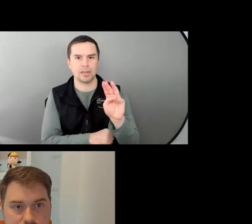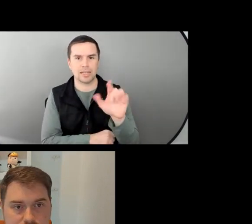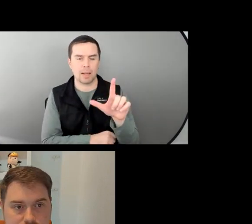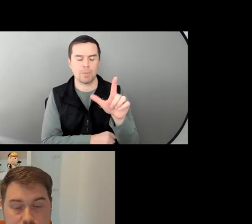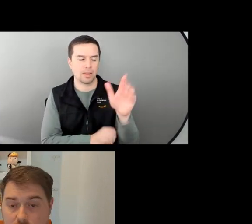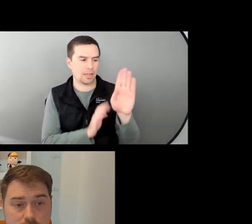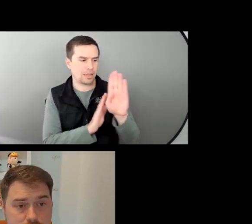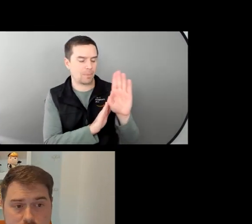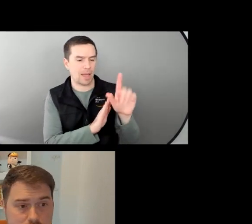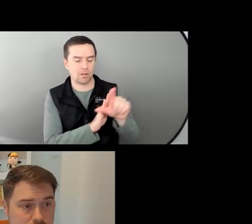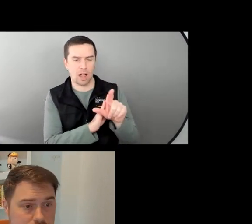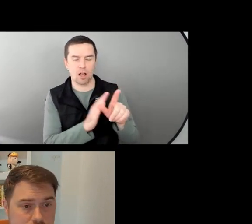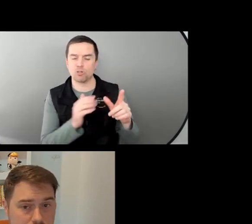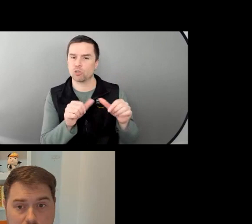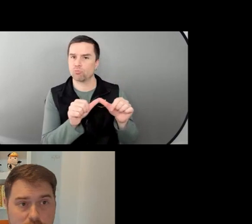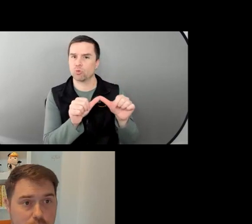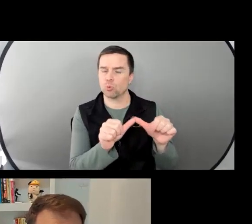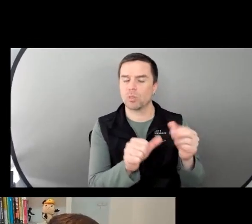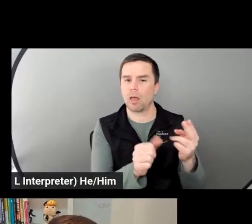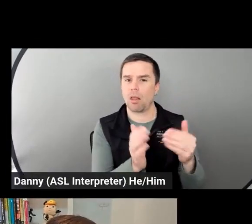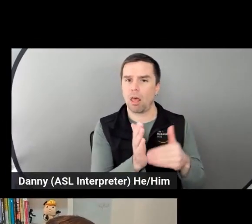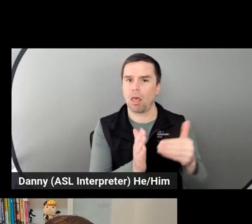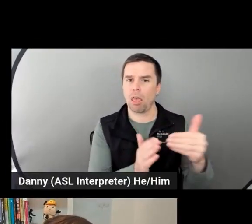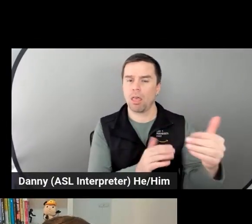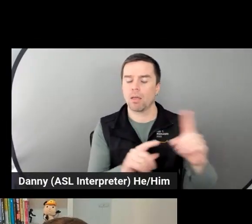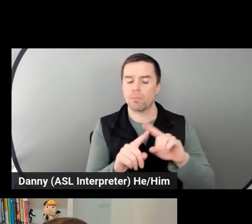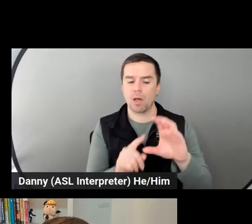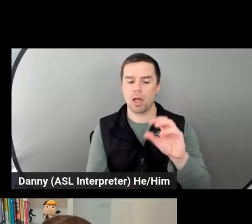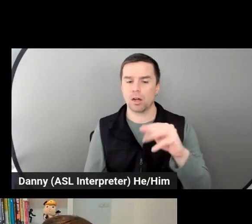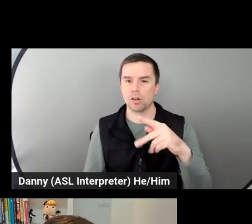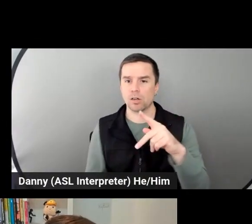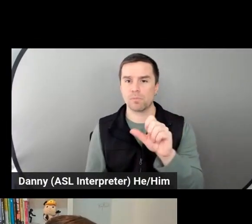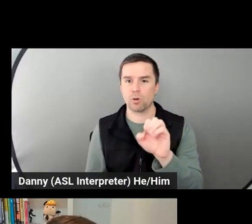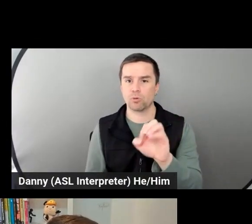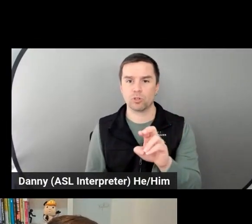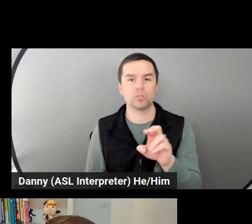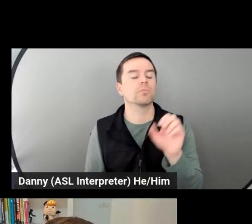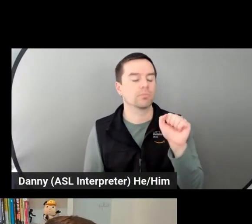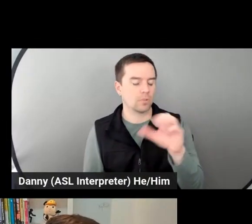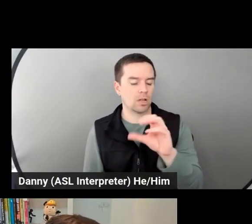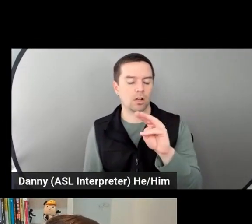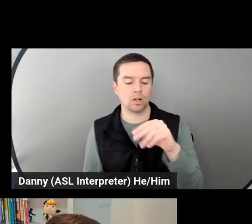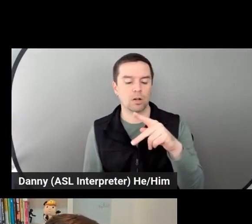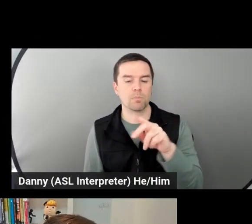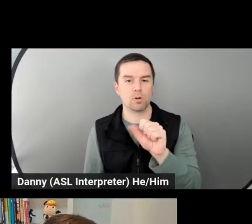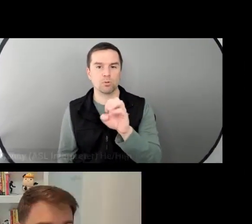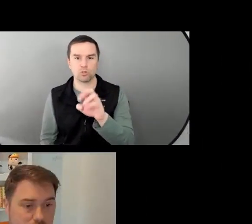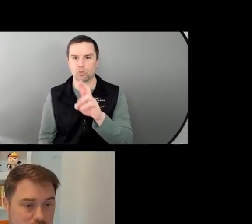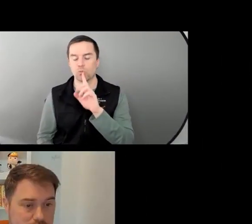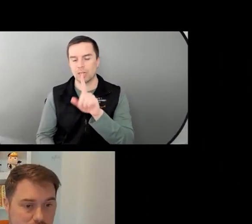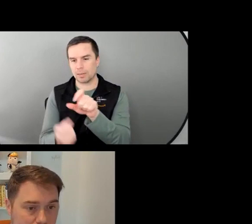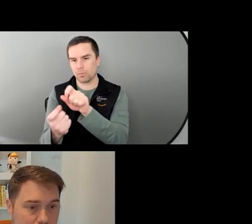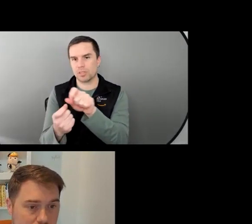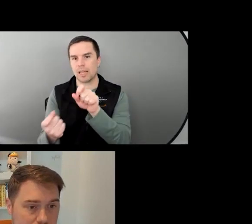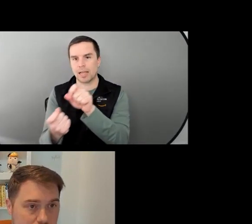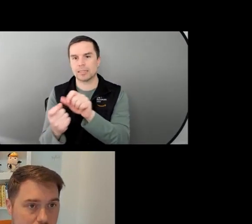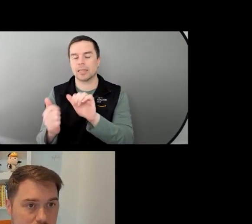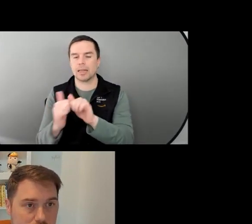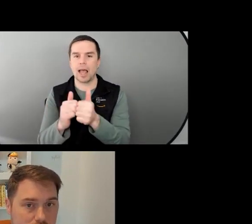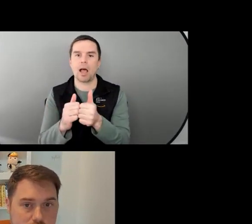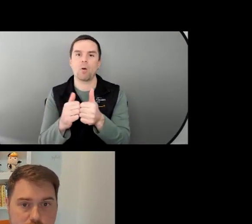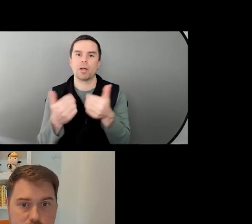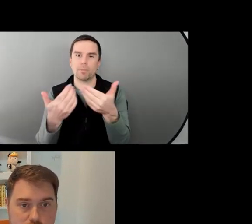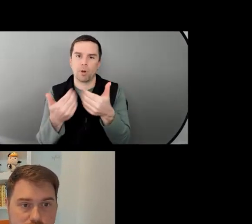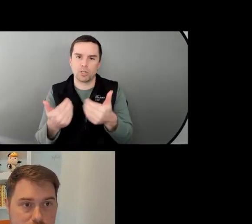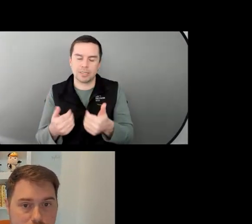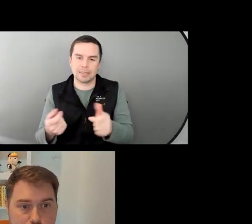but use Composer in the front. Yeah, Composer is really precise in how it parses and edits this document. So if you come in